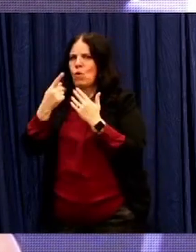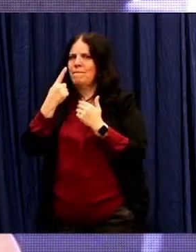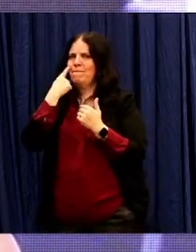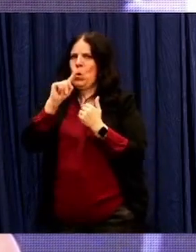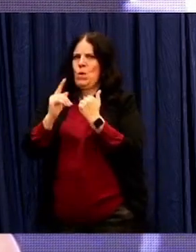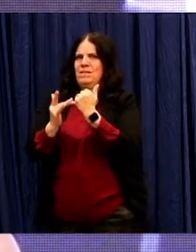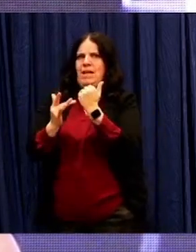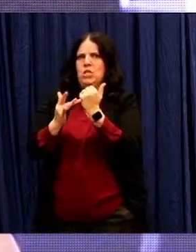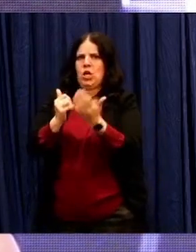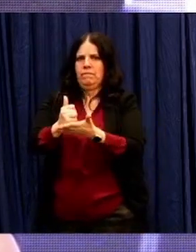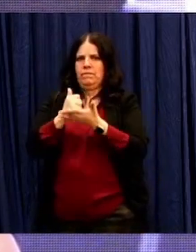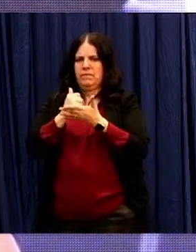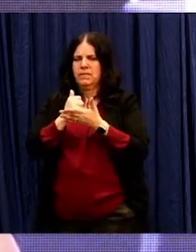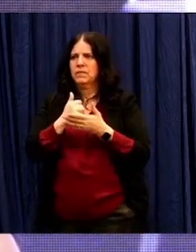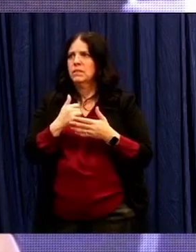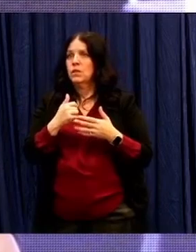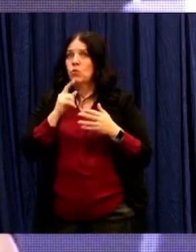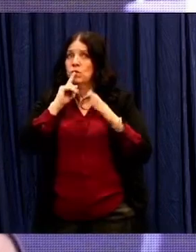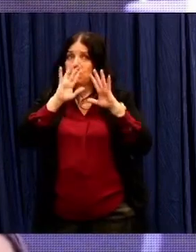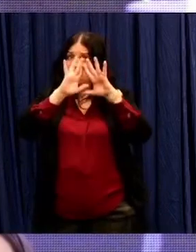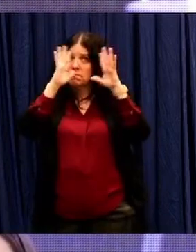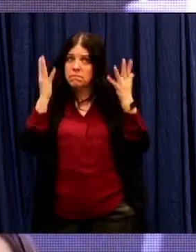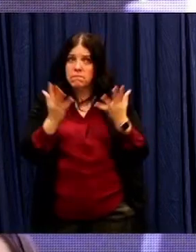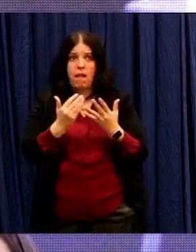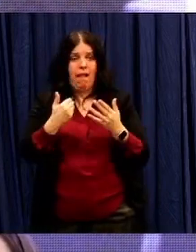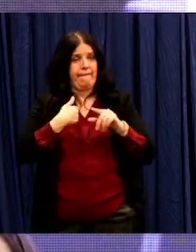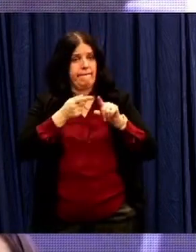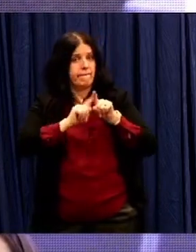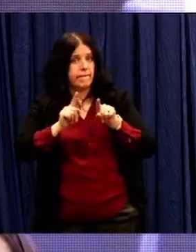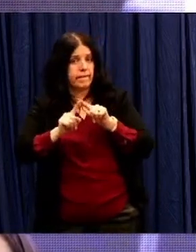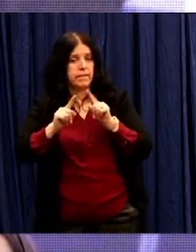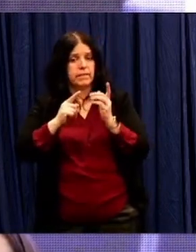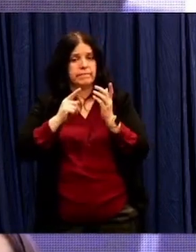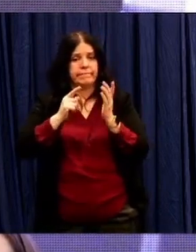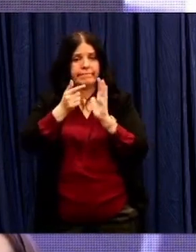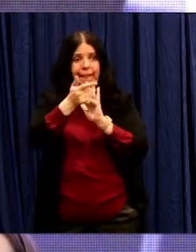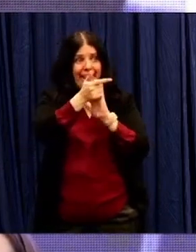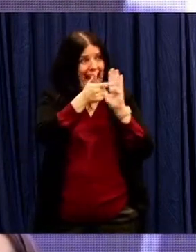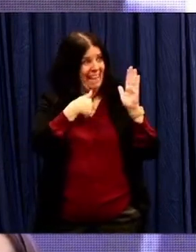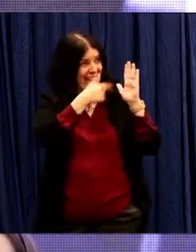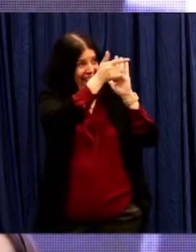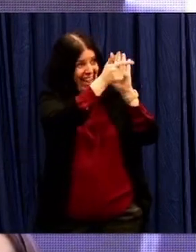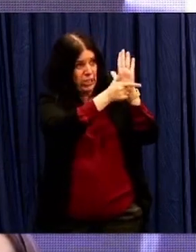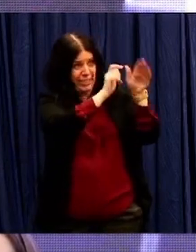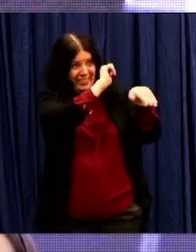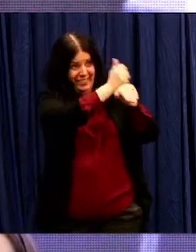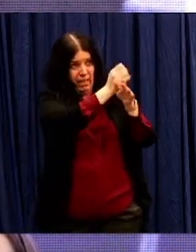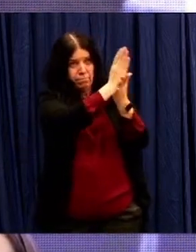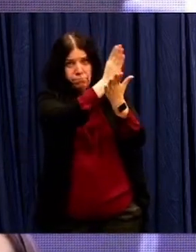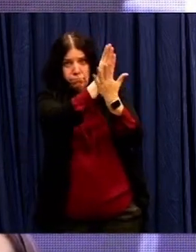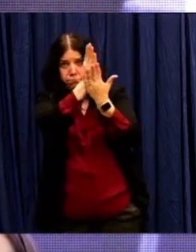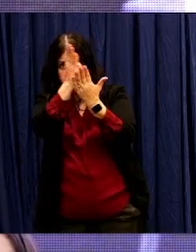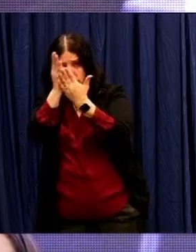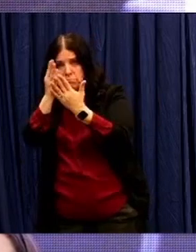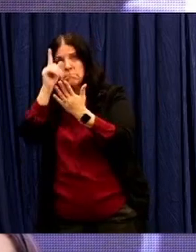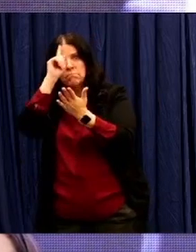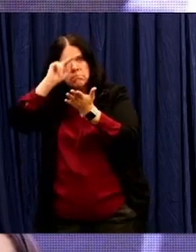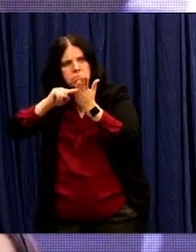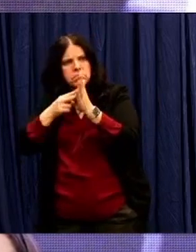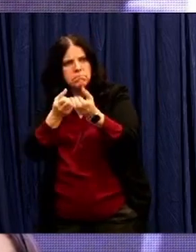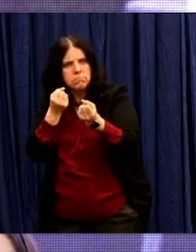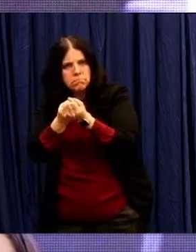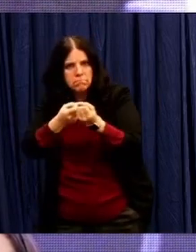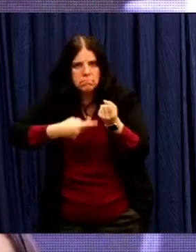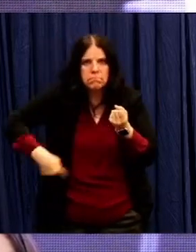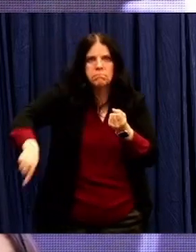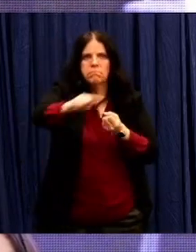at all of these systems and all of this legislation that is in place to introduce assistive technology